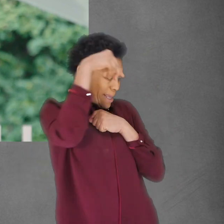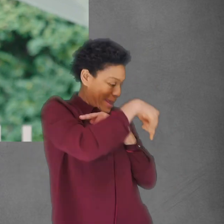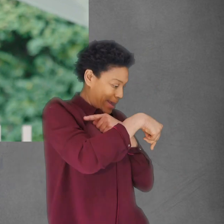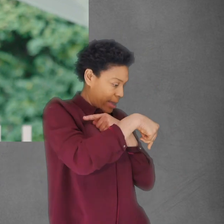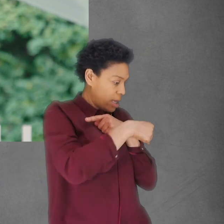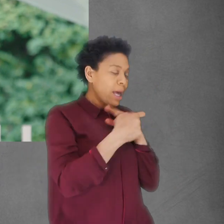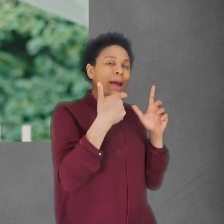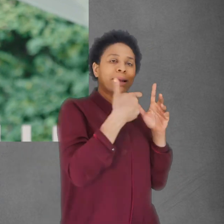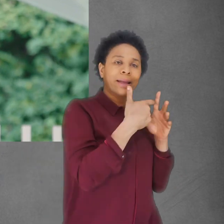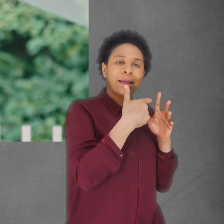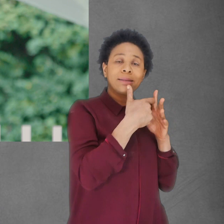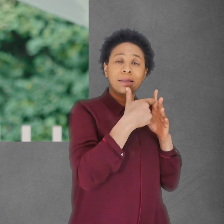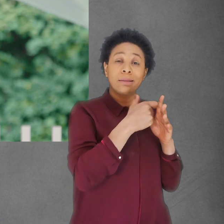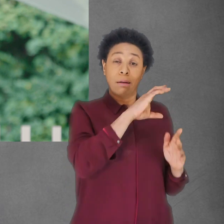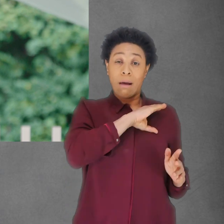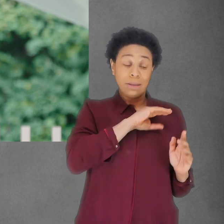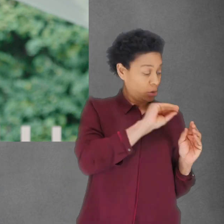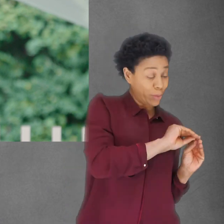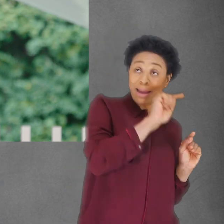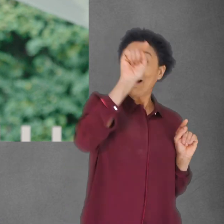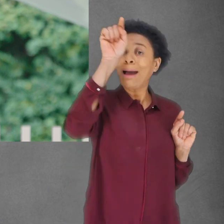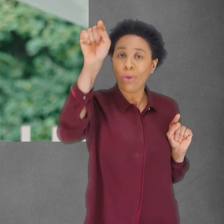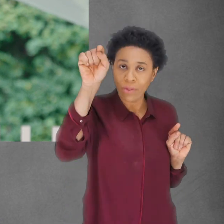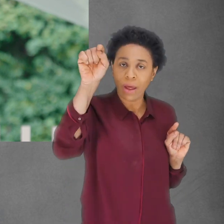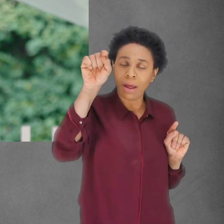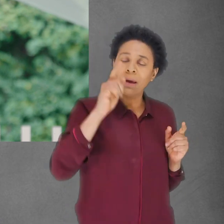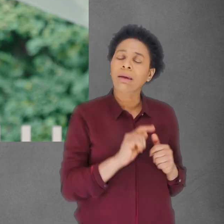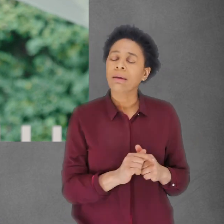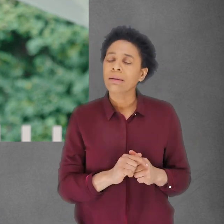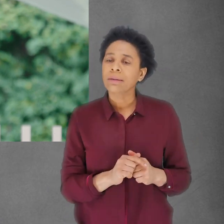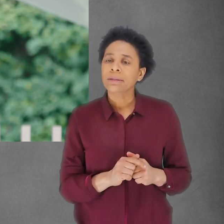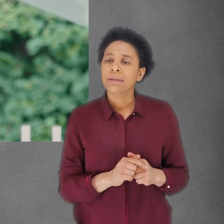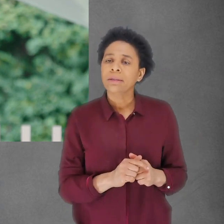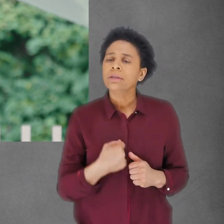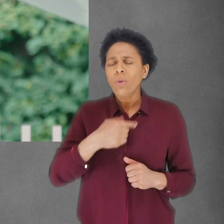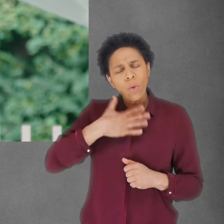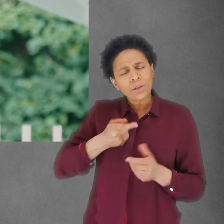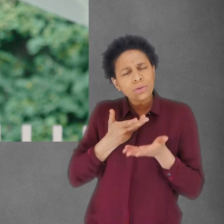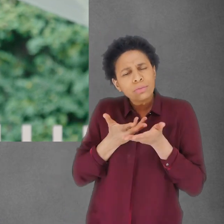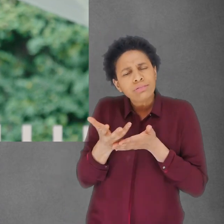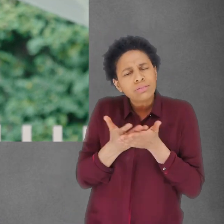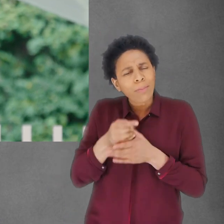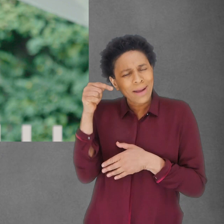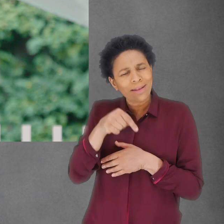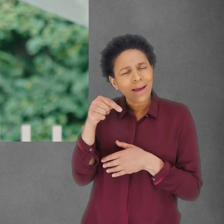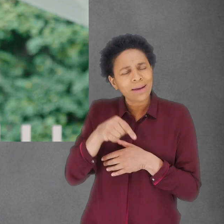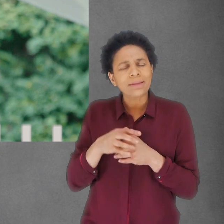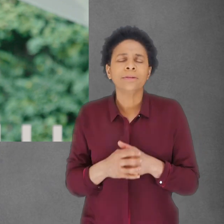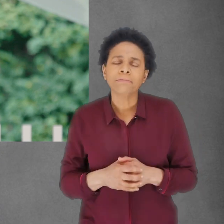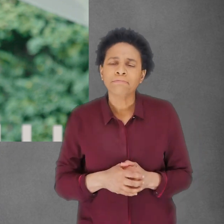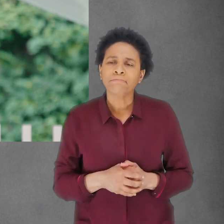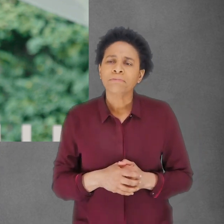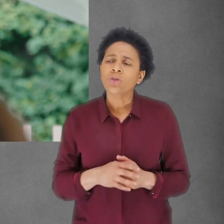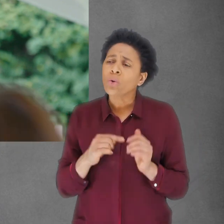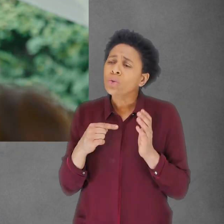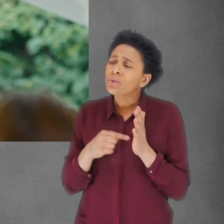onto Kensington Gardens and then fold the pavilion out into London. So I wanted to talk about